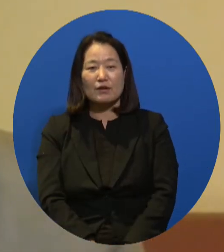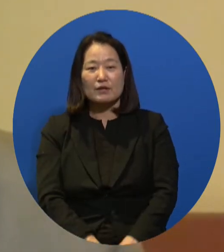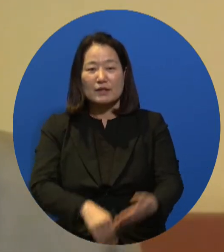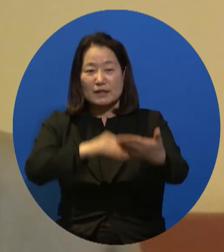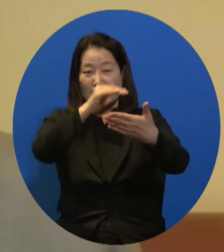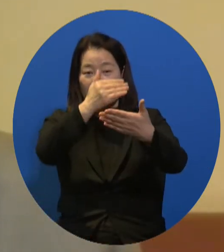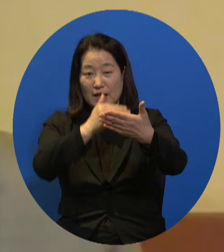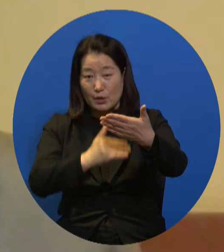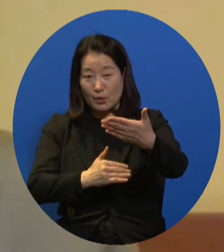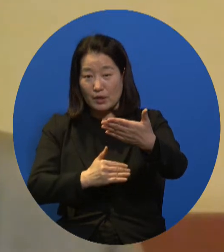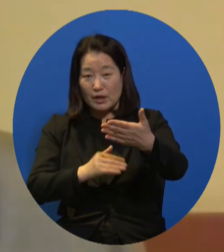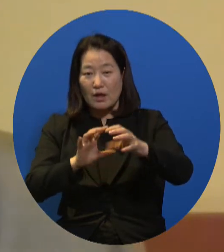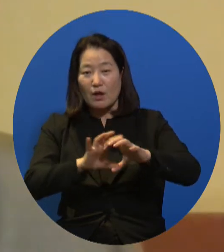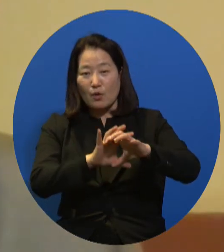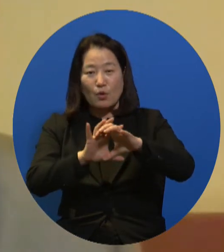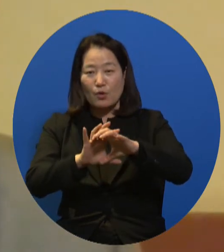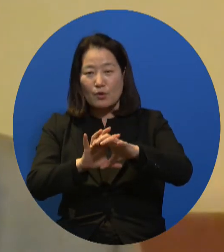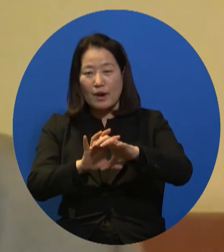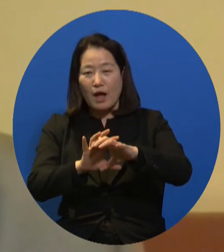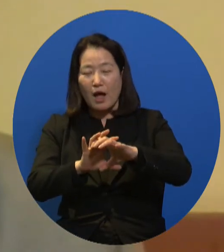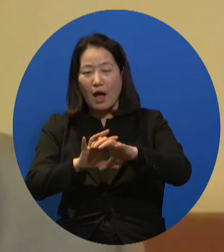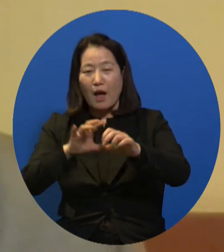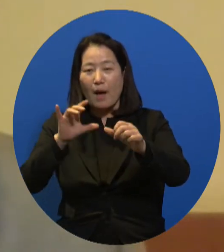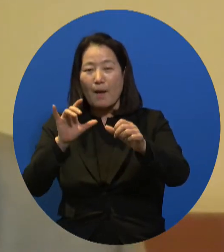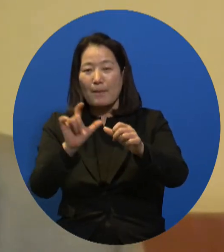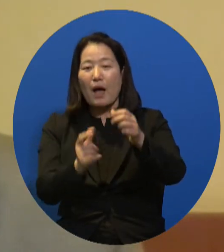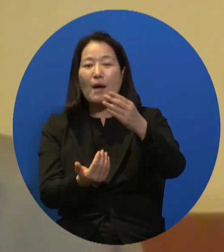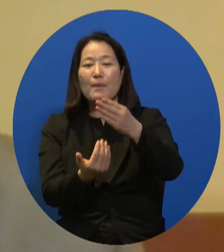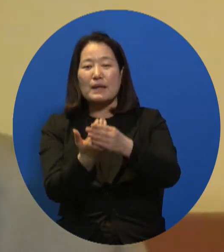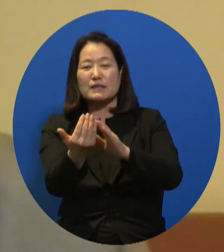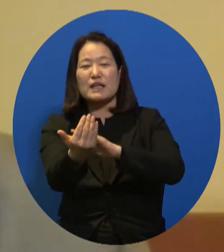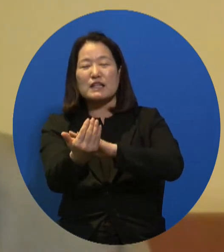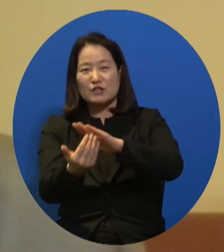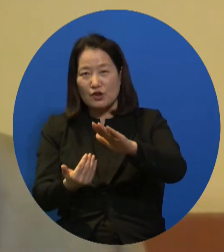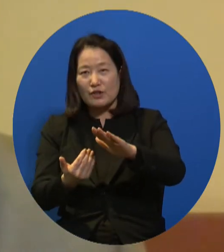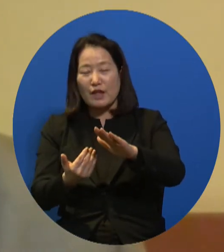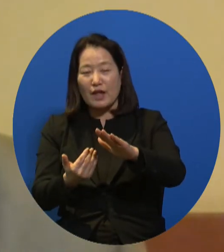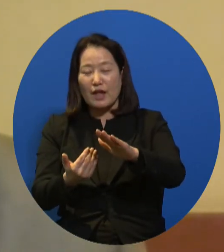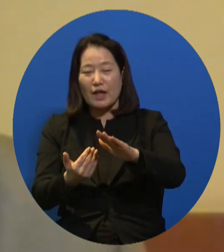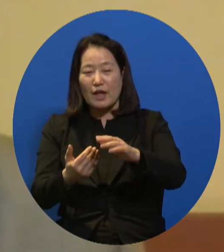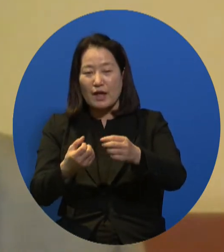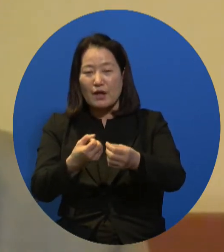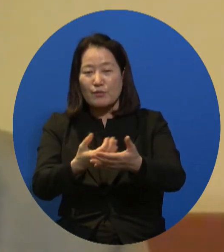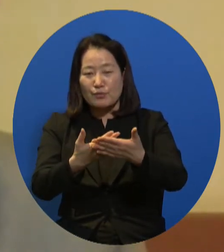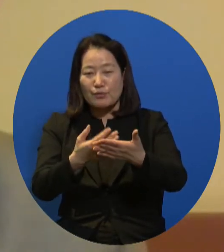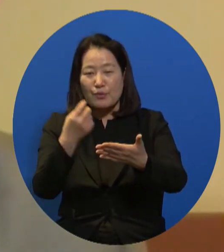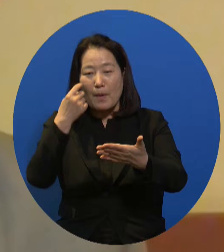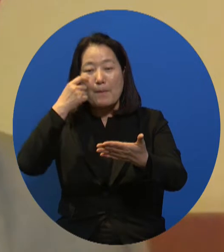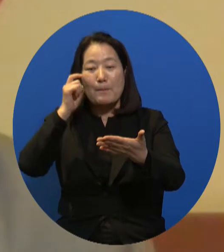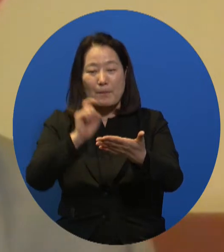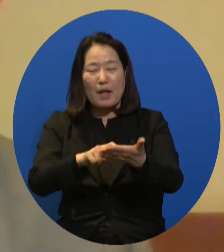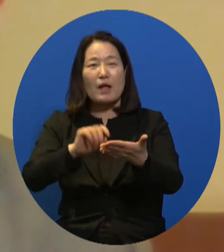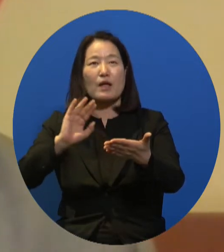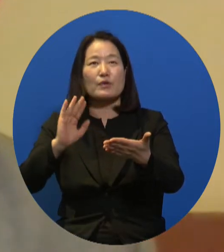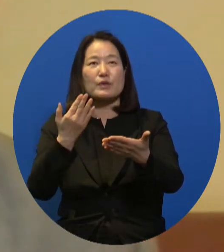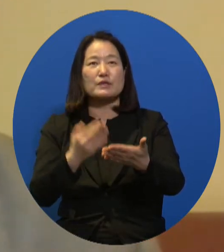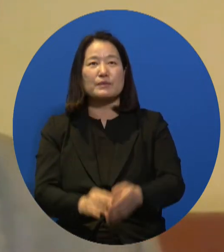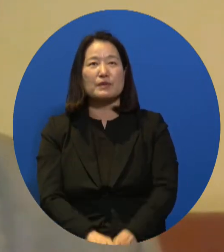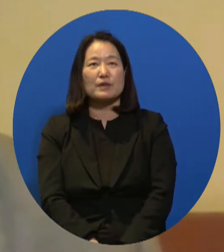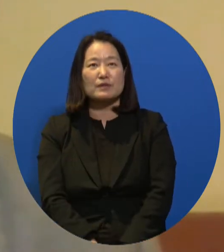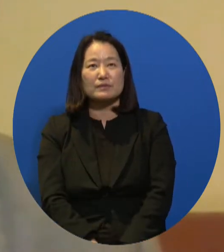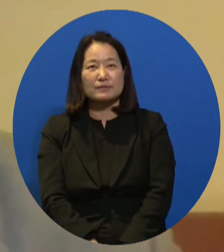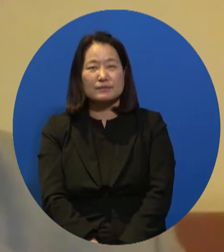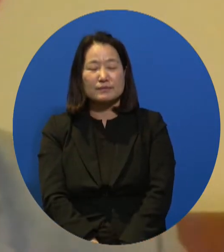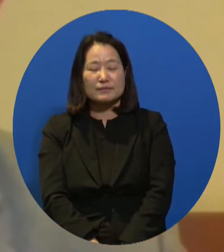Unfortunately, this reduced the immediate impact of the findings, with the majority of public attention diverted to responding to